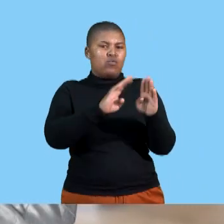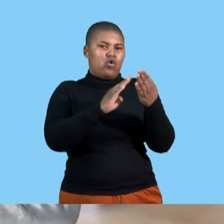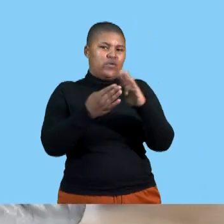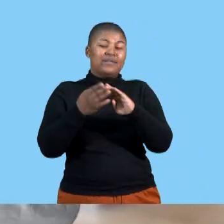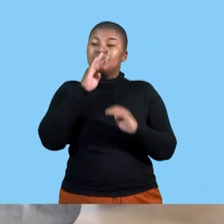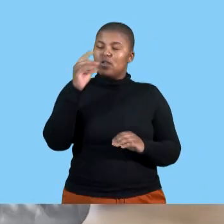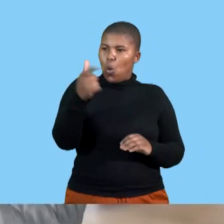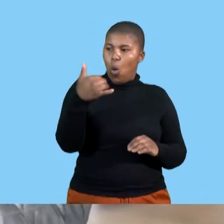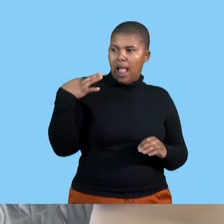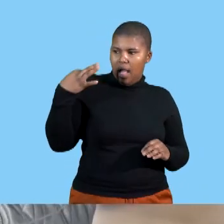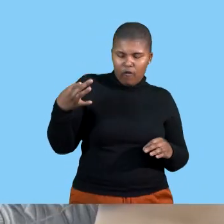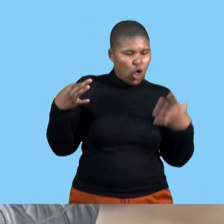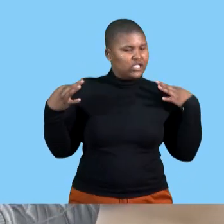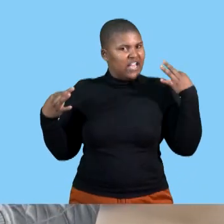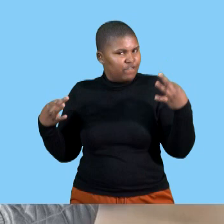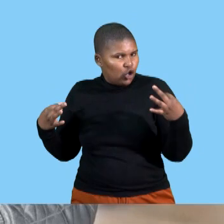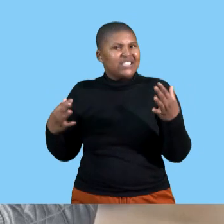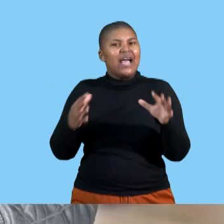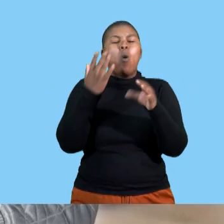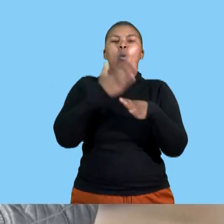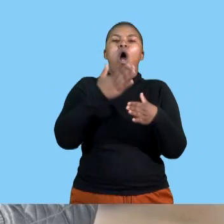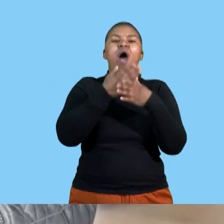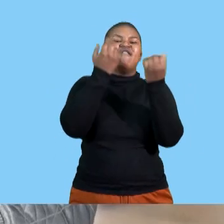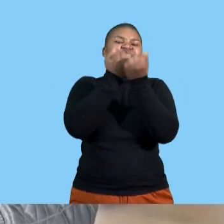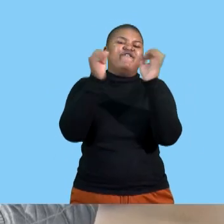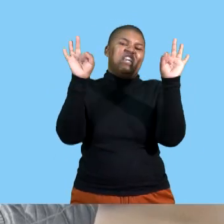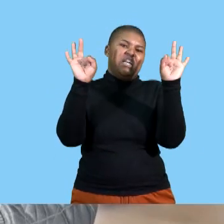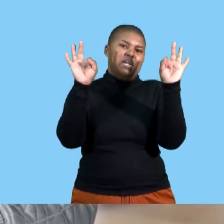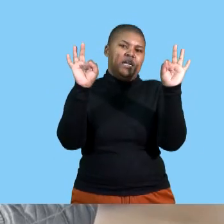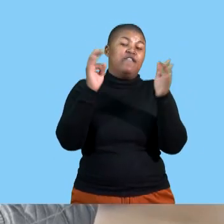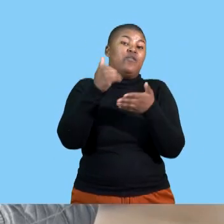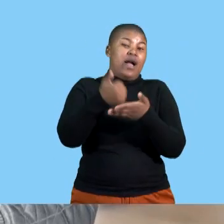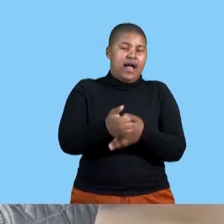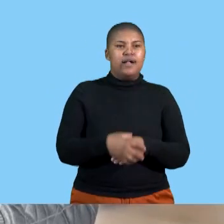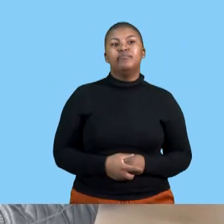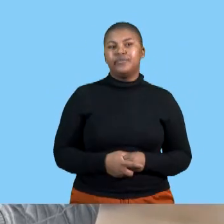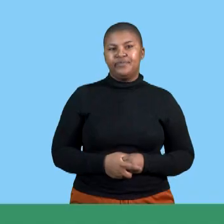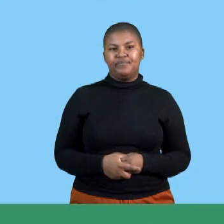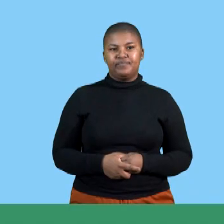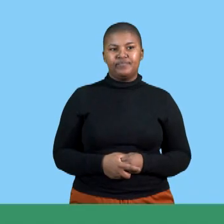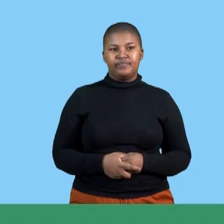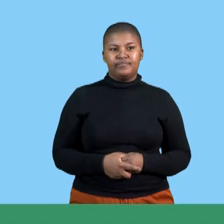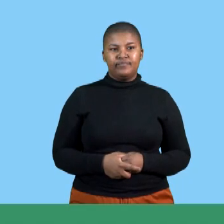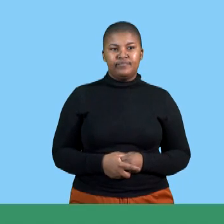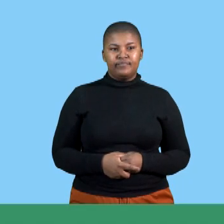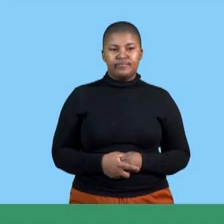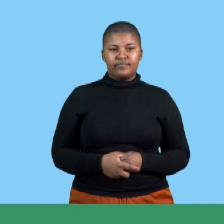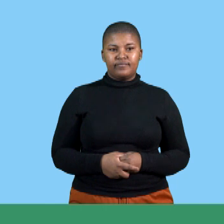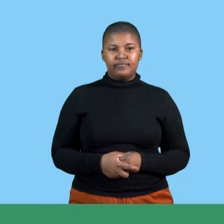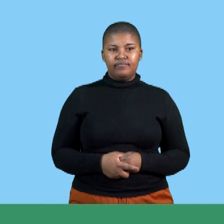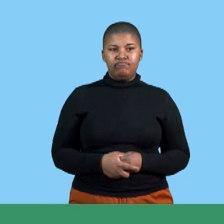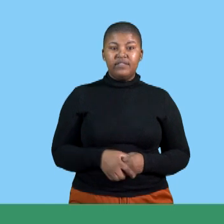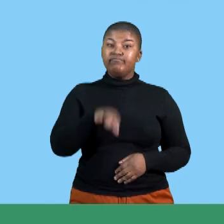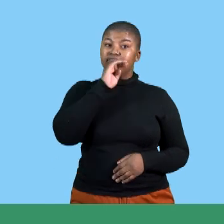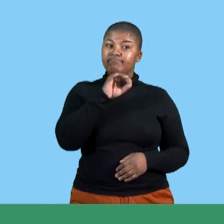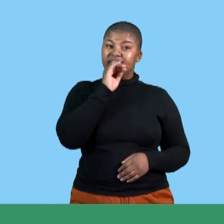volunteer in order to assist one another. It is a form of business where people with similar interest